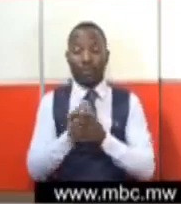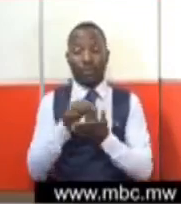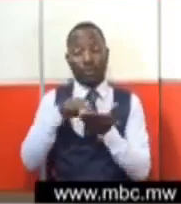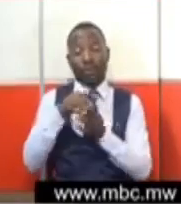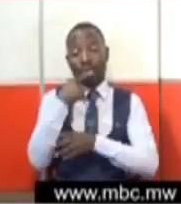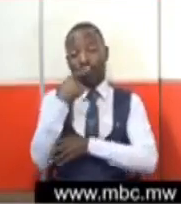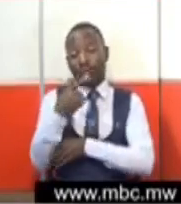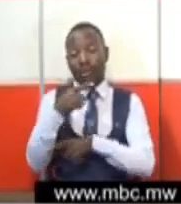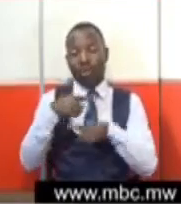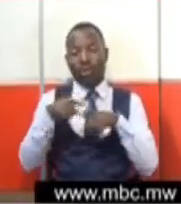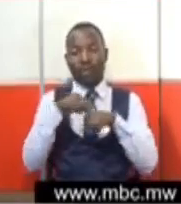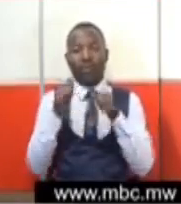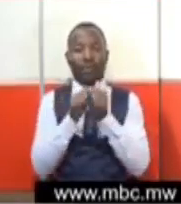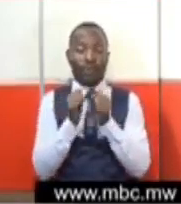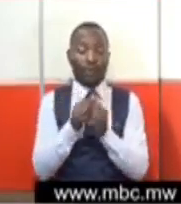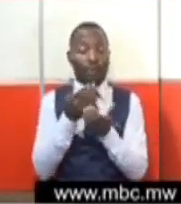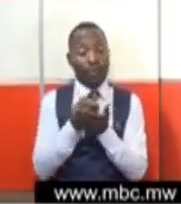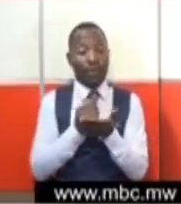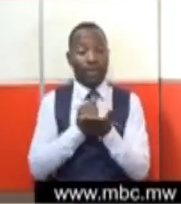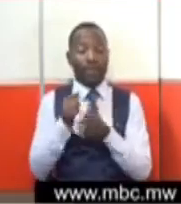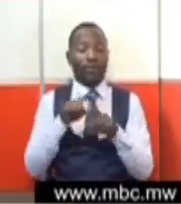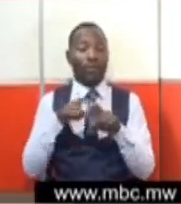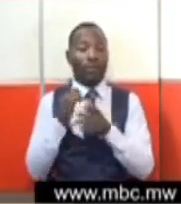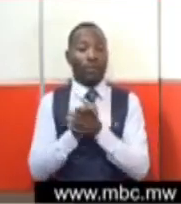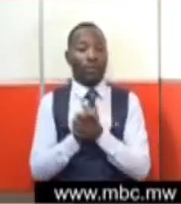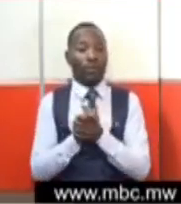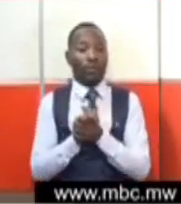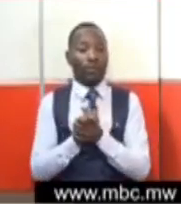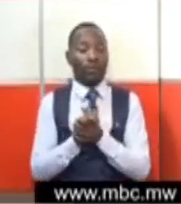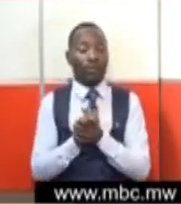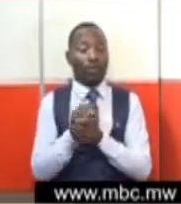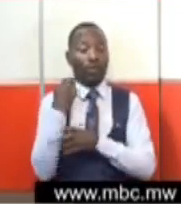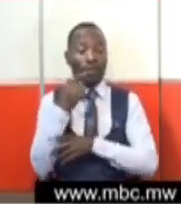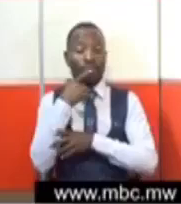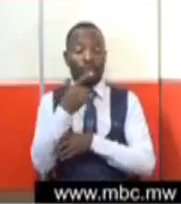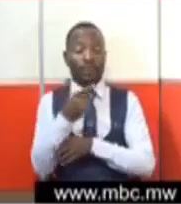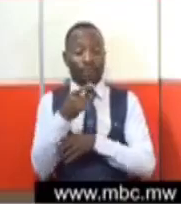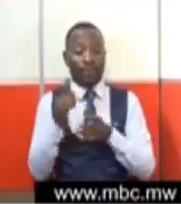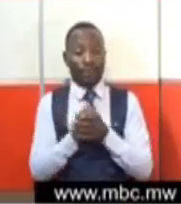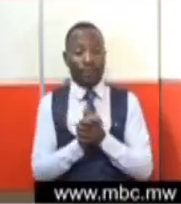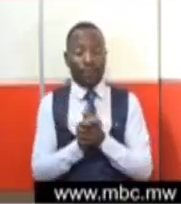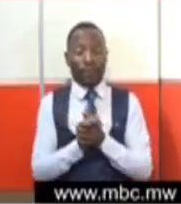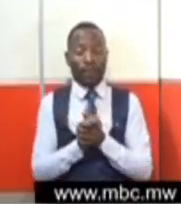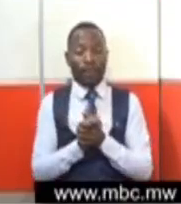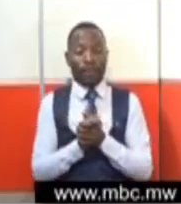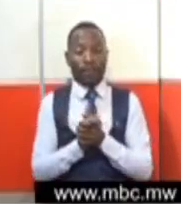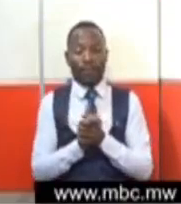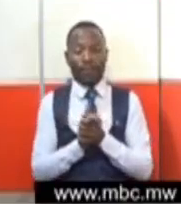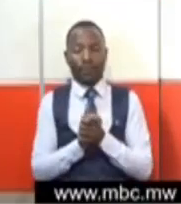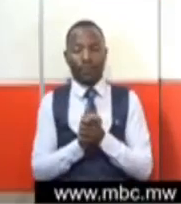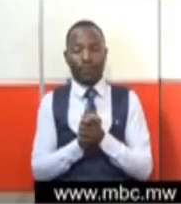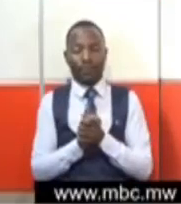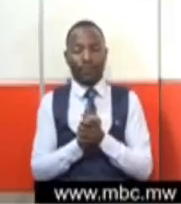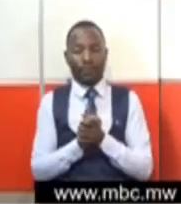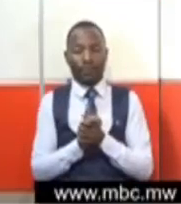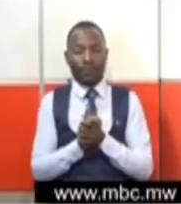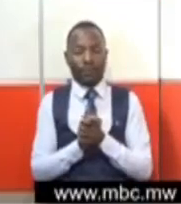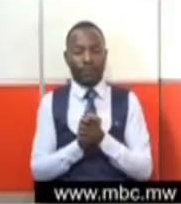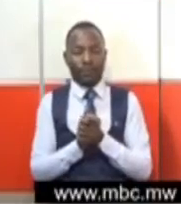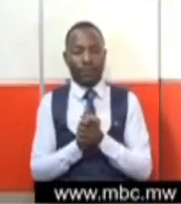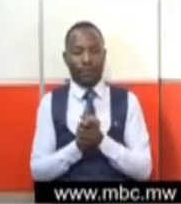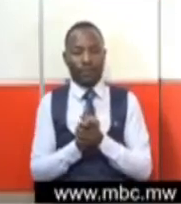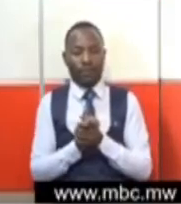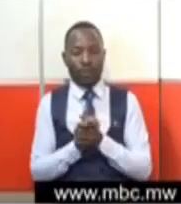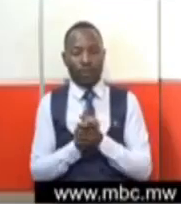independent, but at times they ask for bailout from Treasury. Details in this report. The board of directors